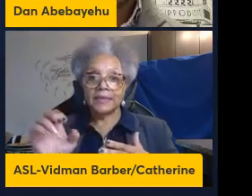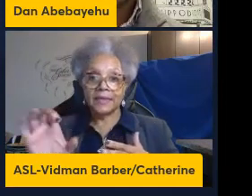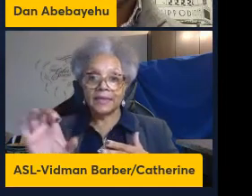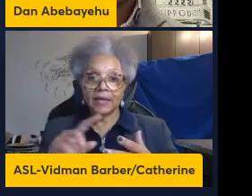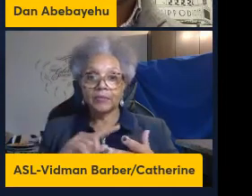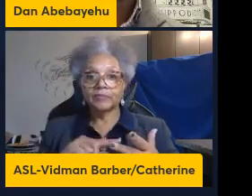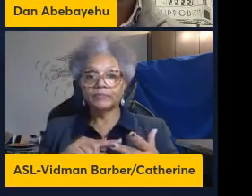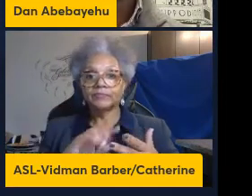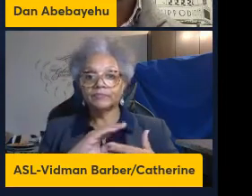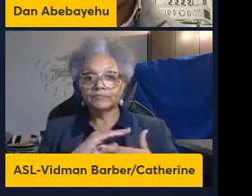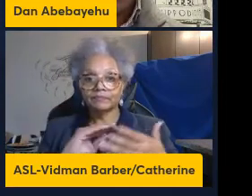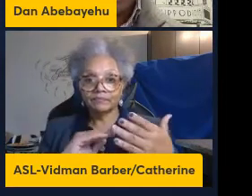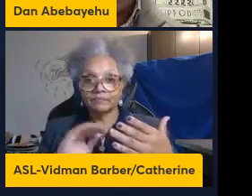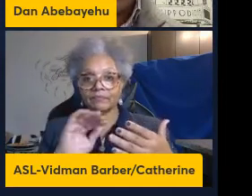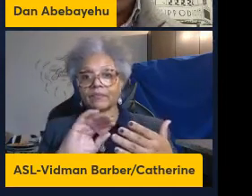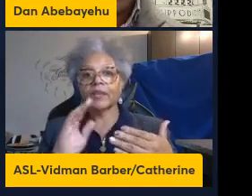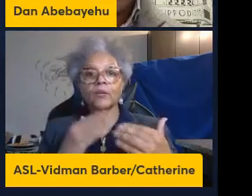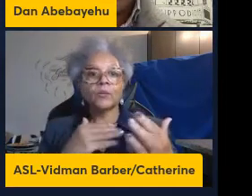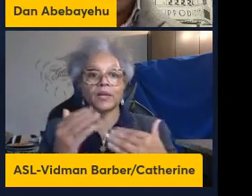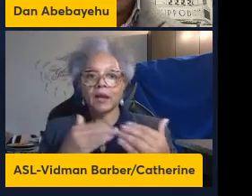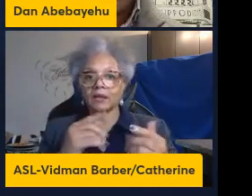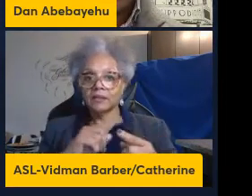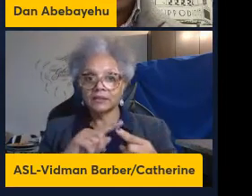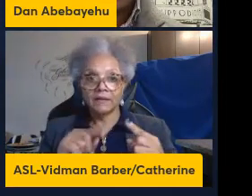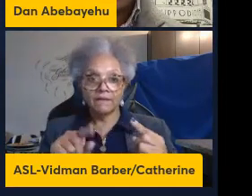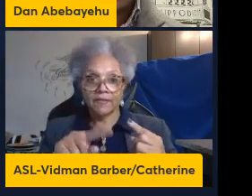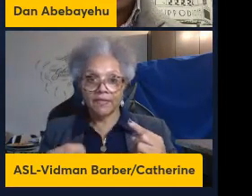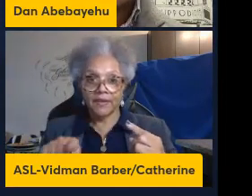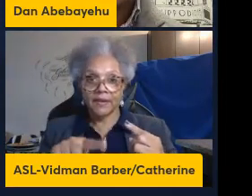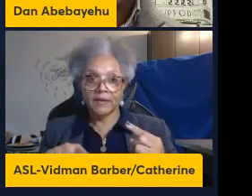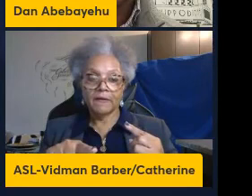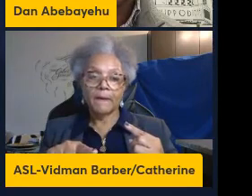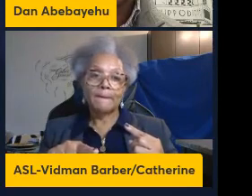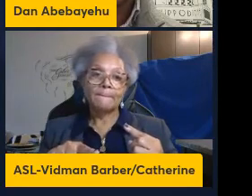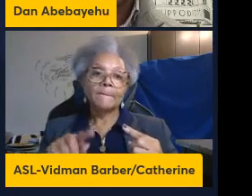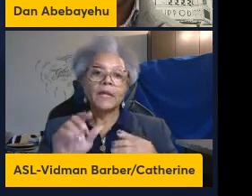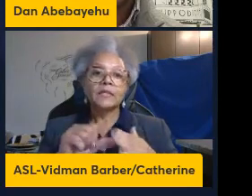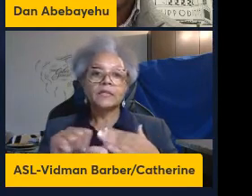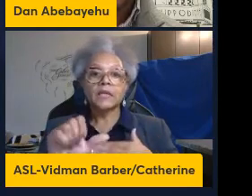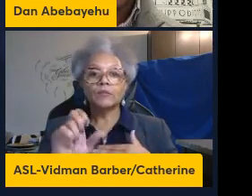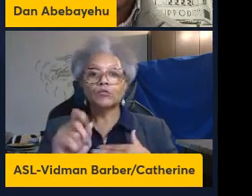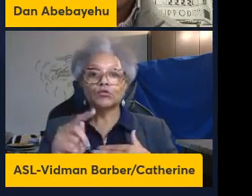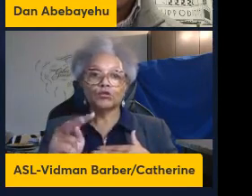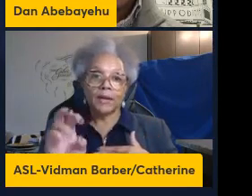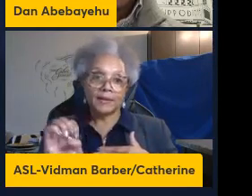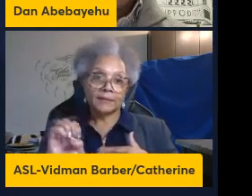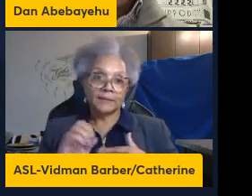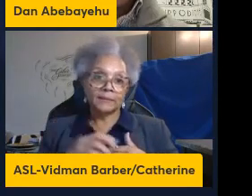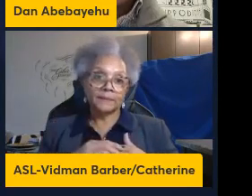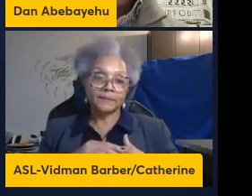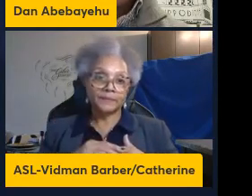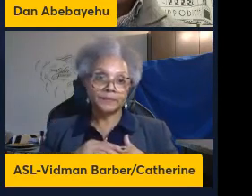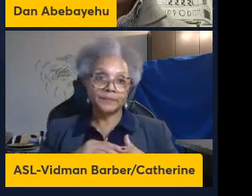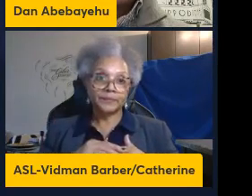contractility and downstream signaling regardless of their the substrate stiffness.